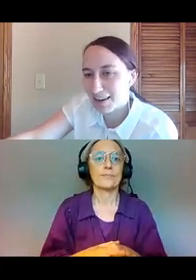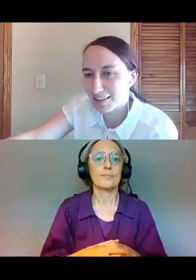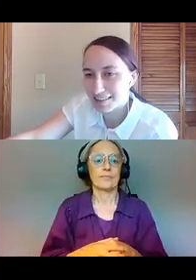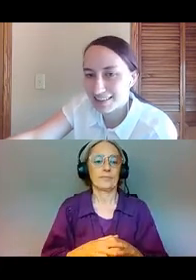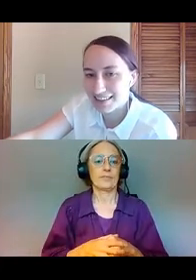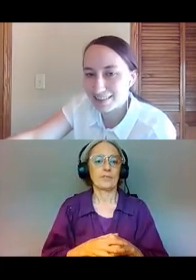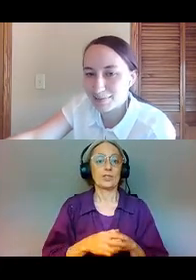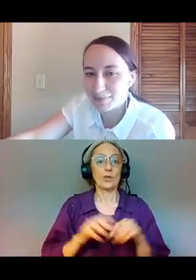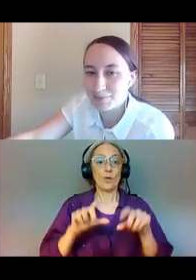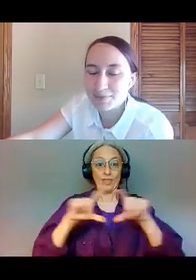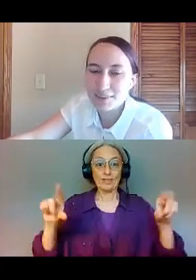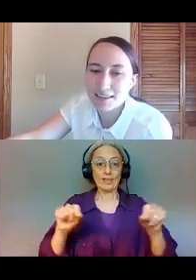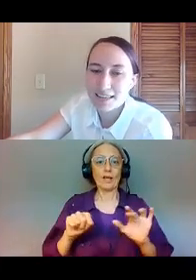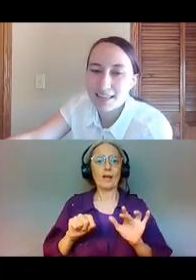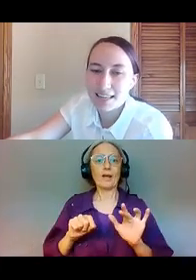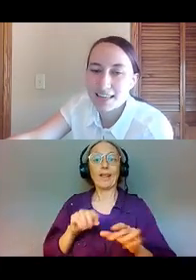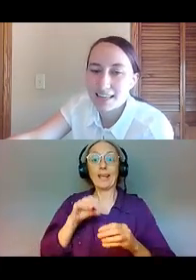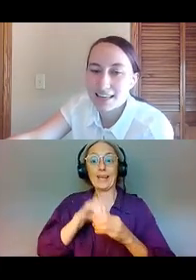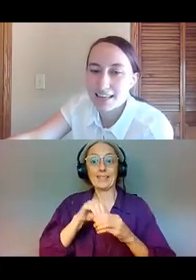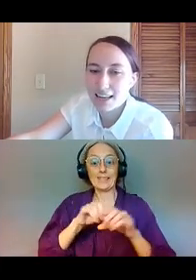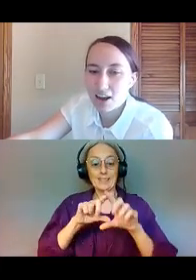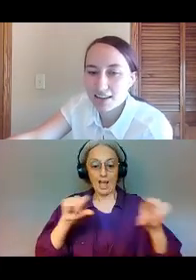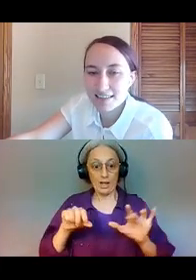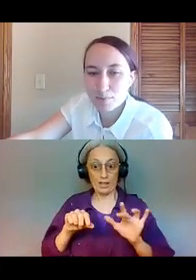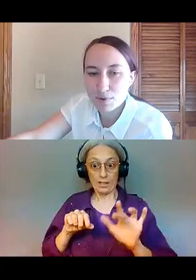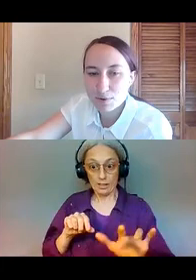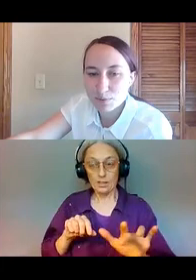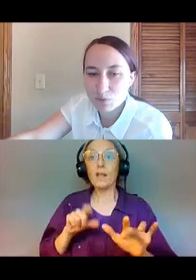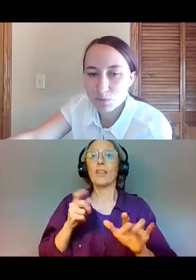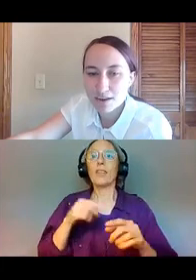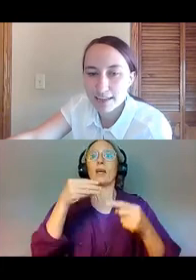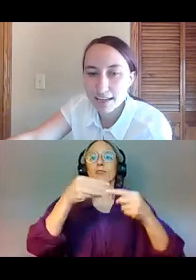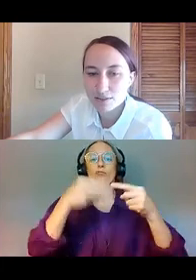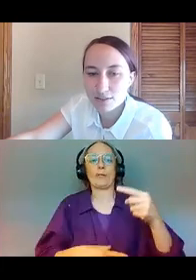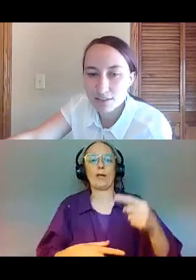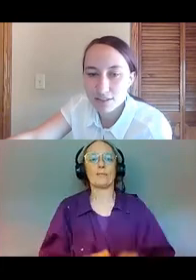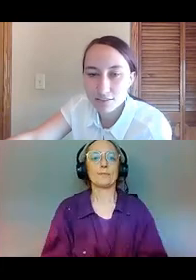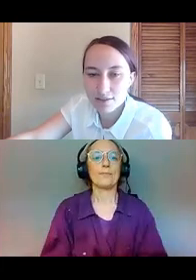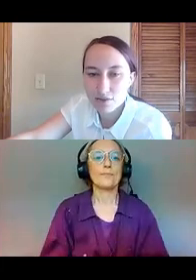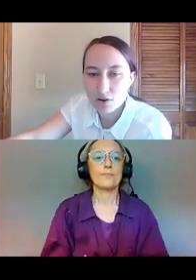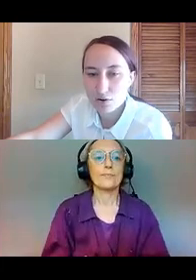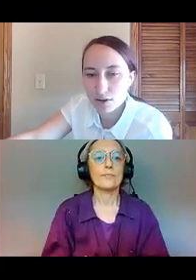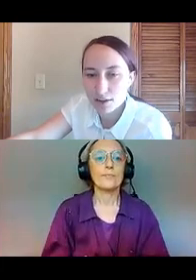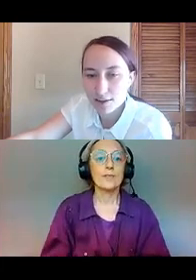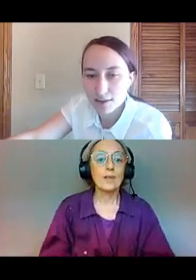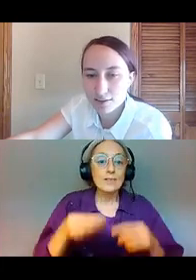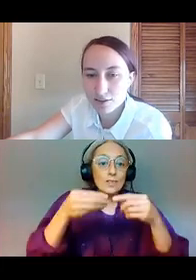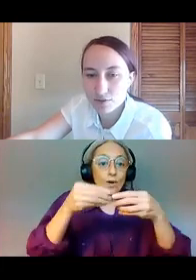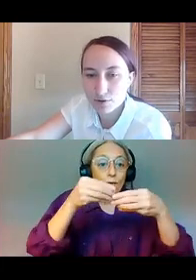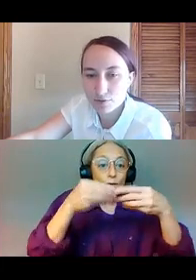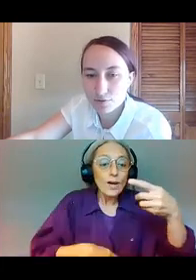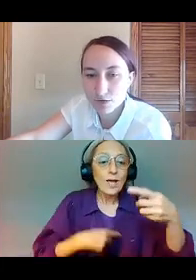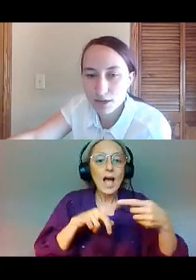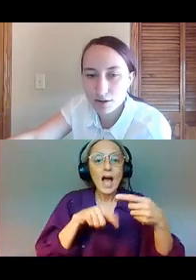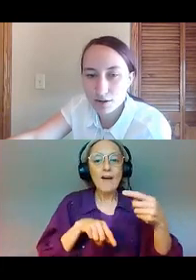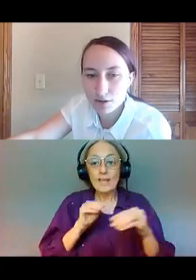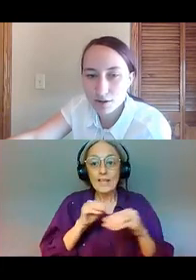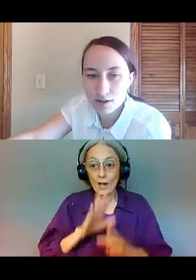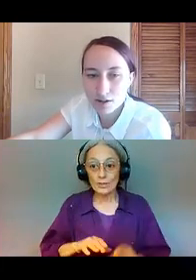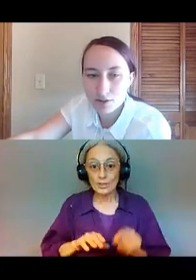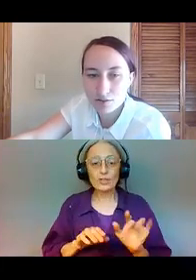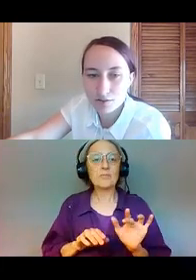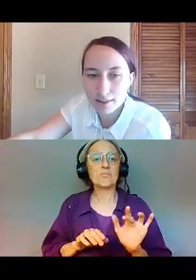that you can actually select them. And in our example, we have a counselor. So we're gonna scroll through